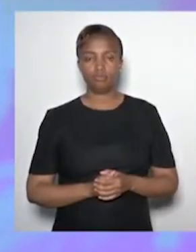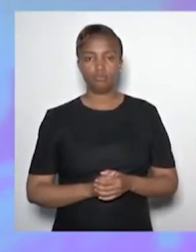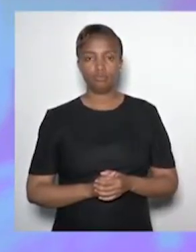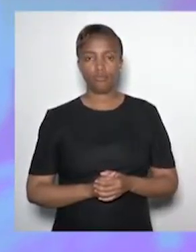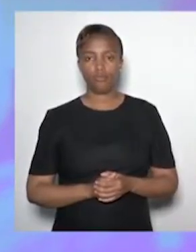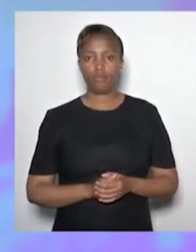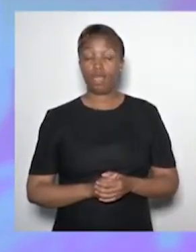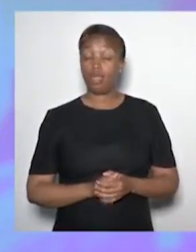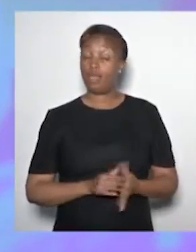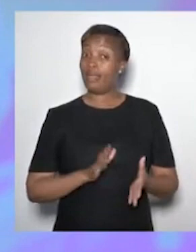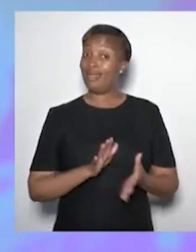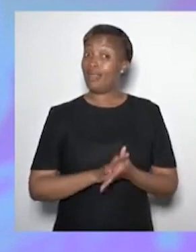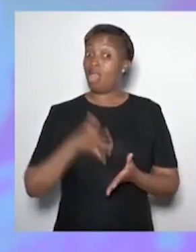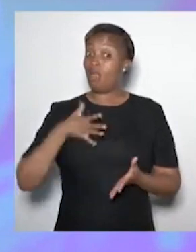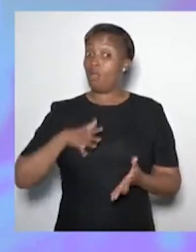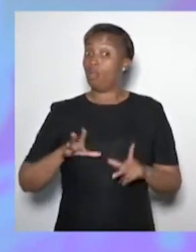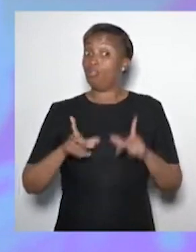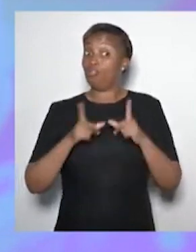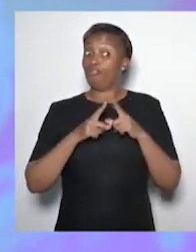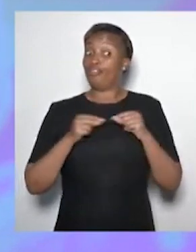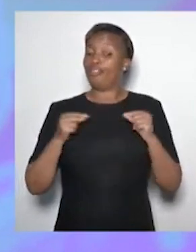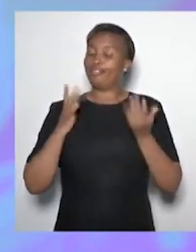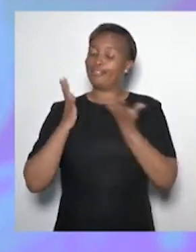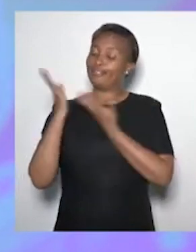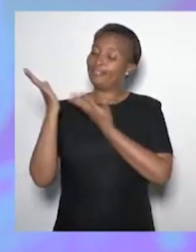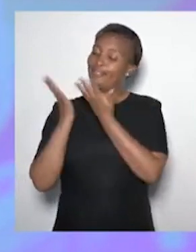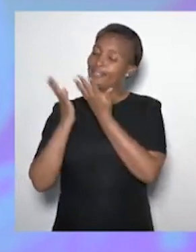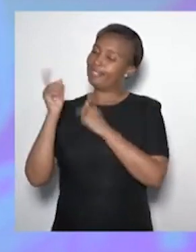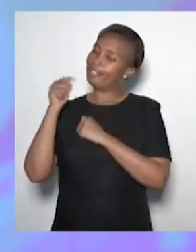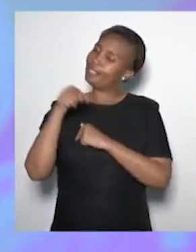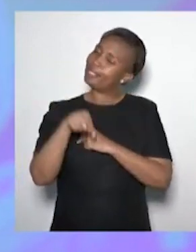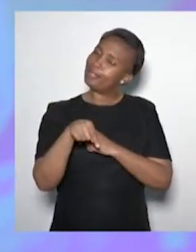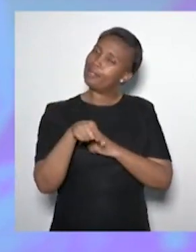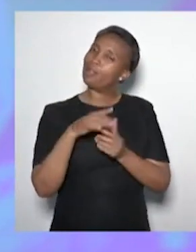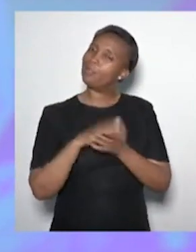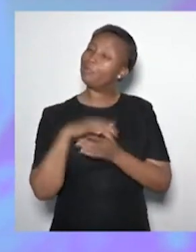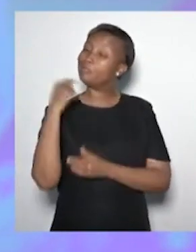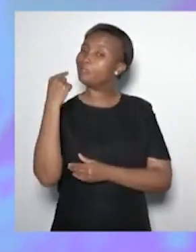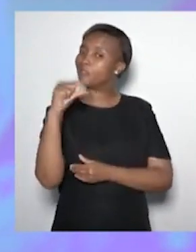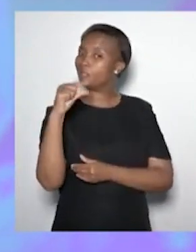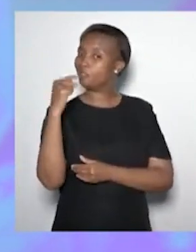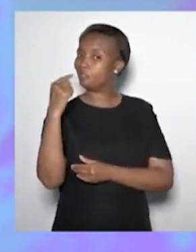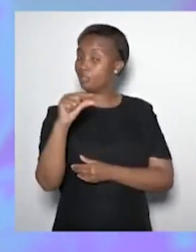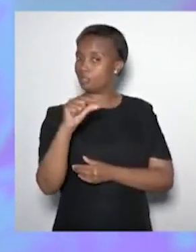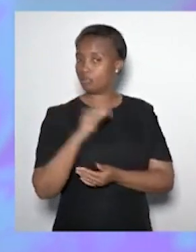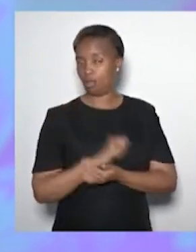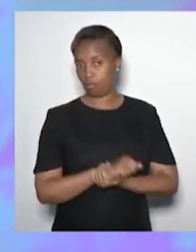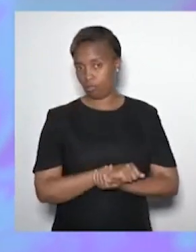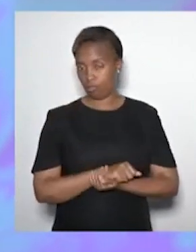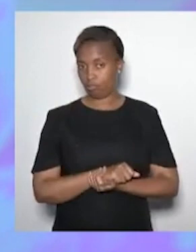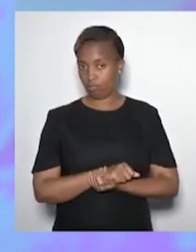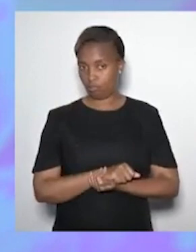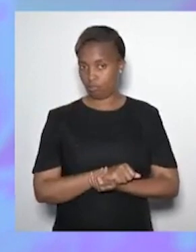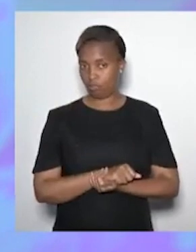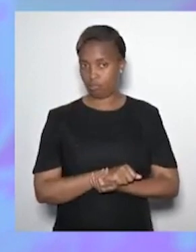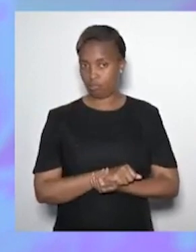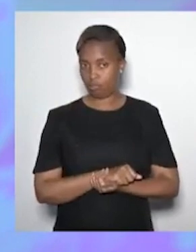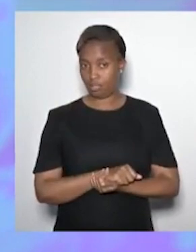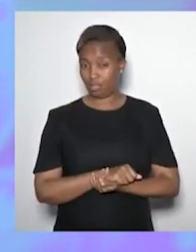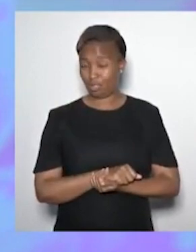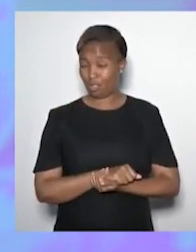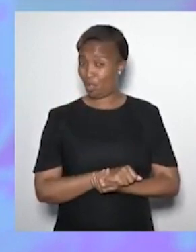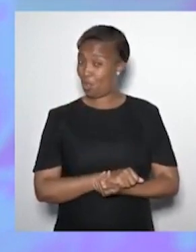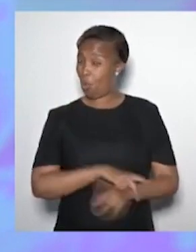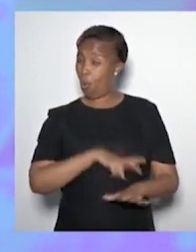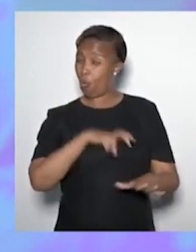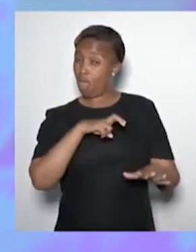And I want to conclude this session by suggesting, what will it